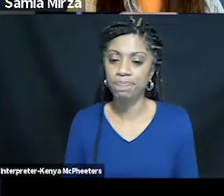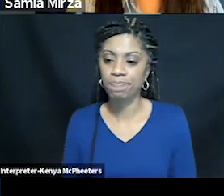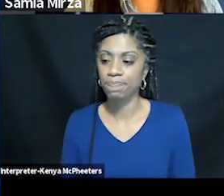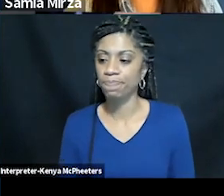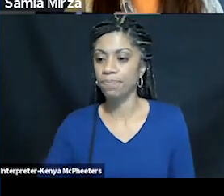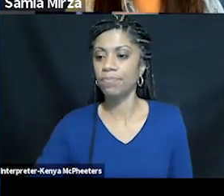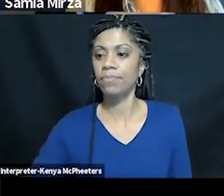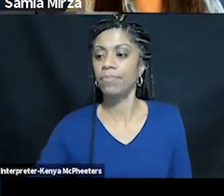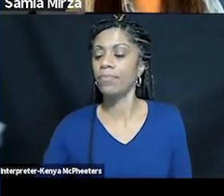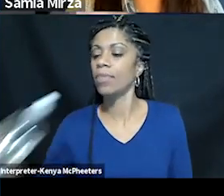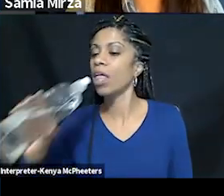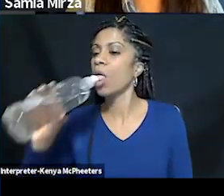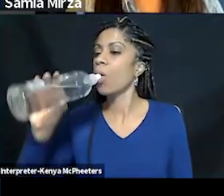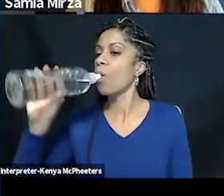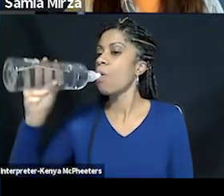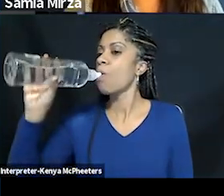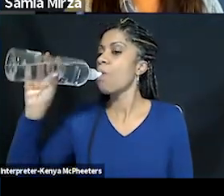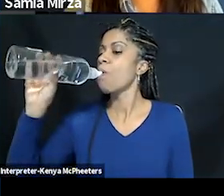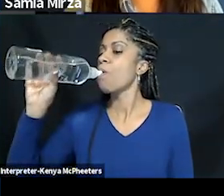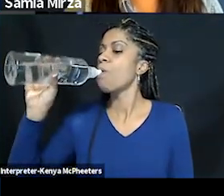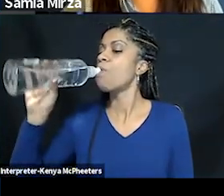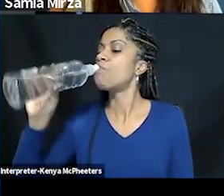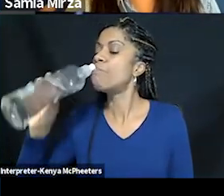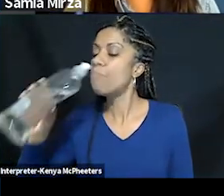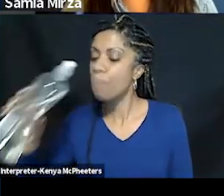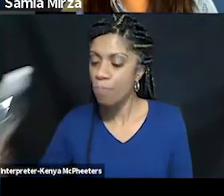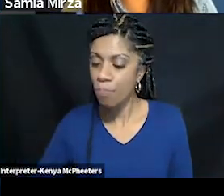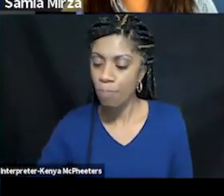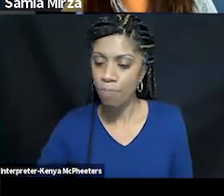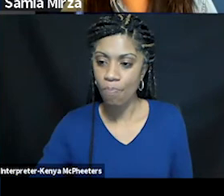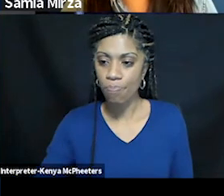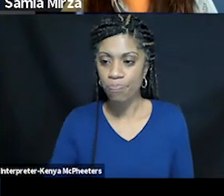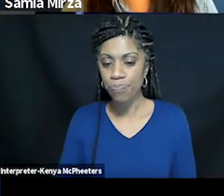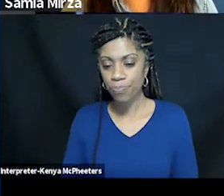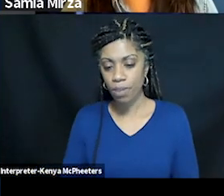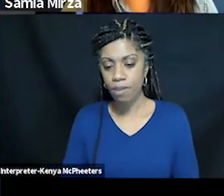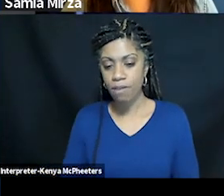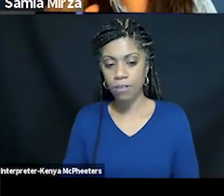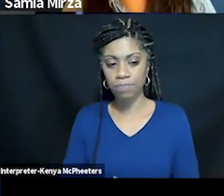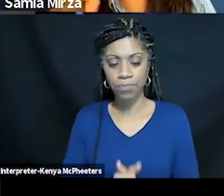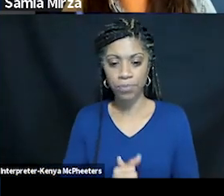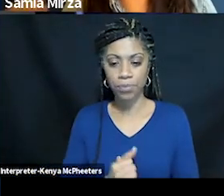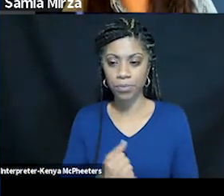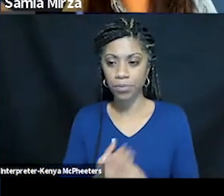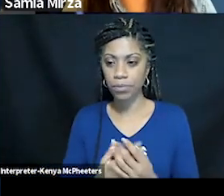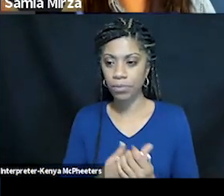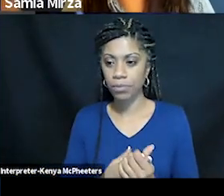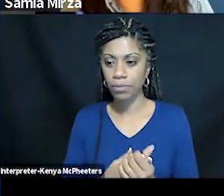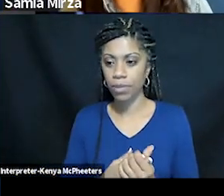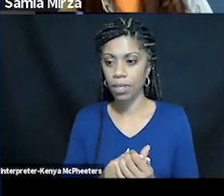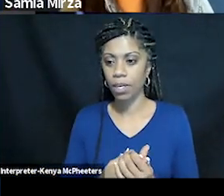I just jump in really quick. For those that do have to